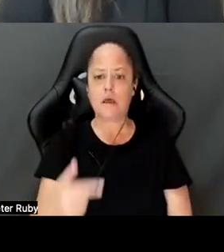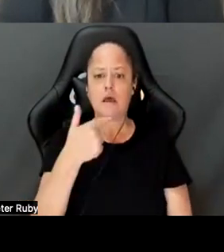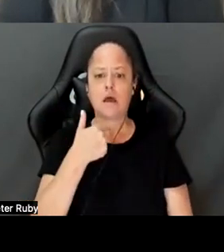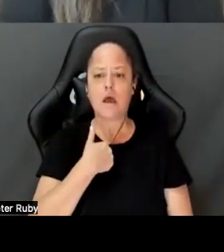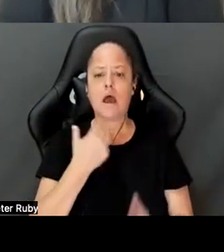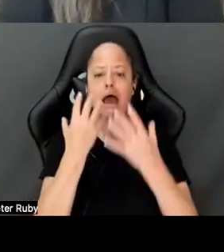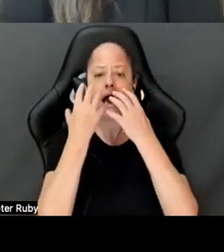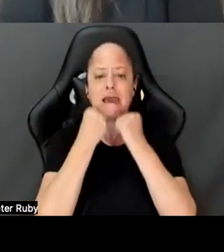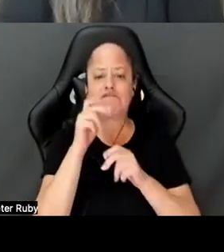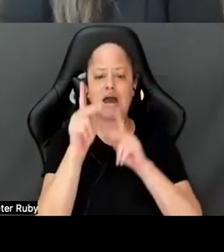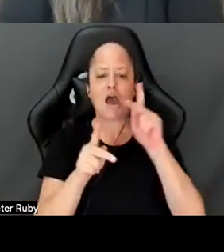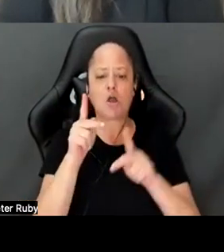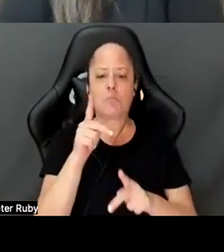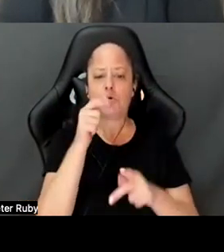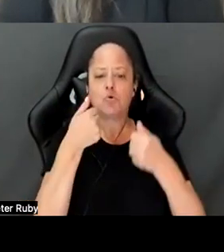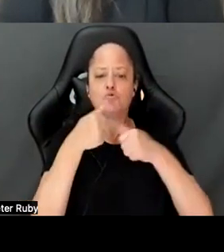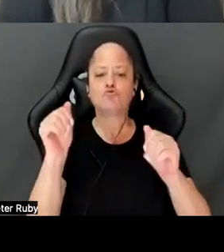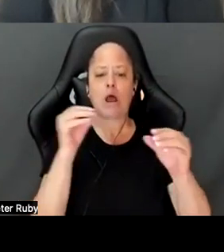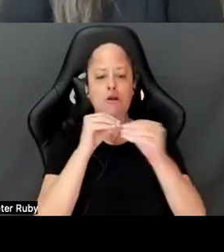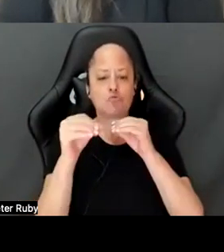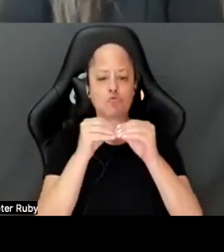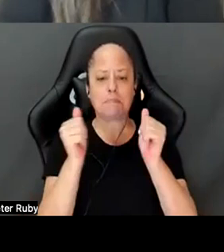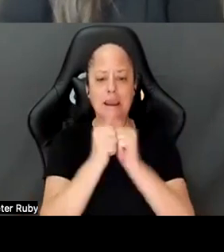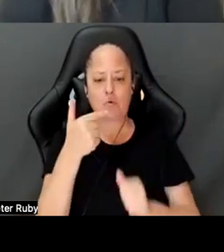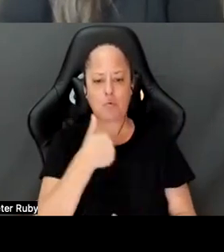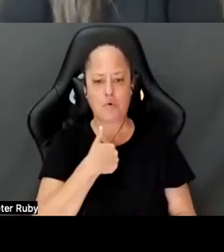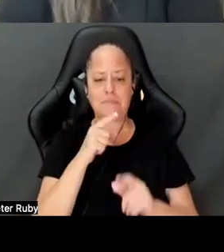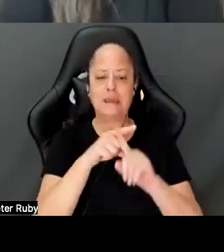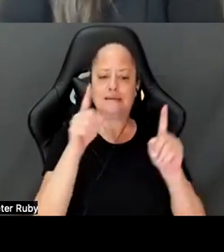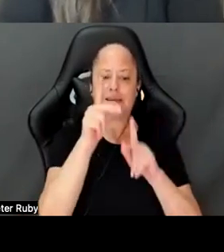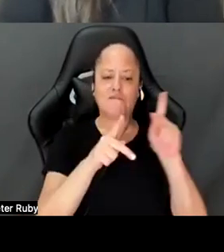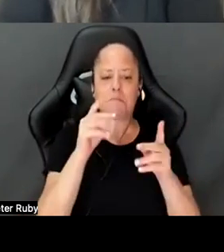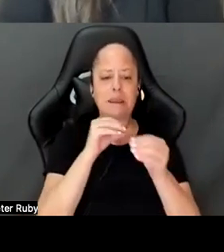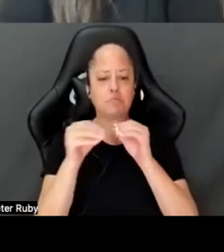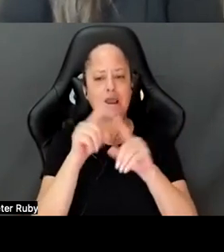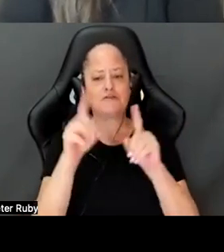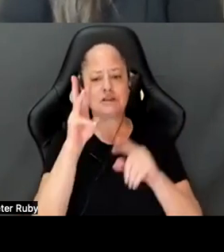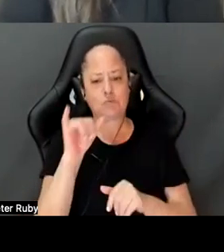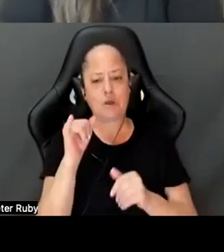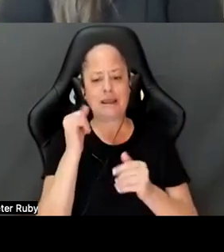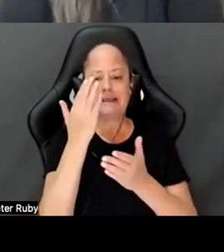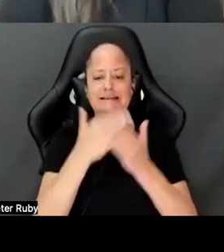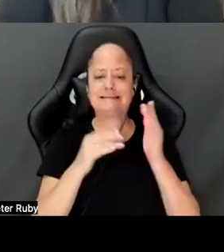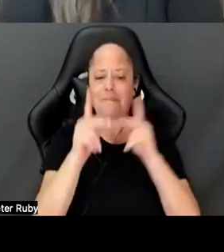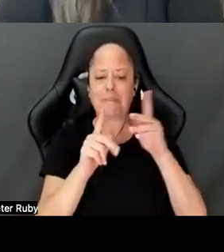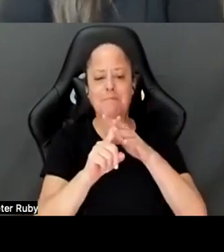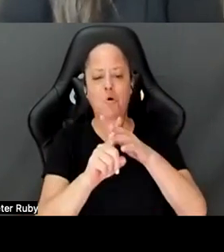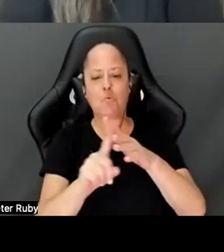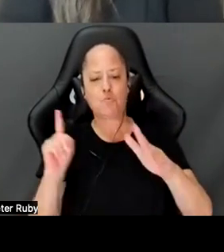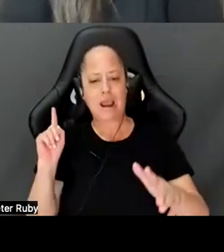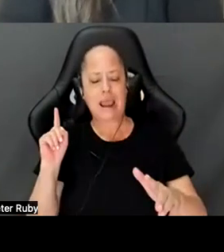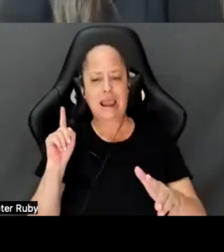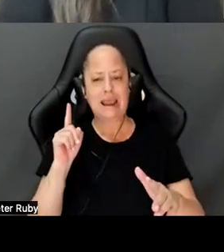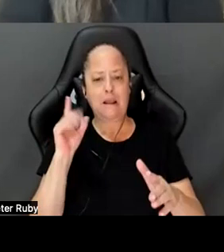value people who try to repair with me, and different people repair in different ways. Some people need to disappear for a bit, come back. Some people